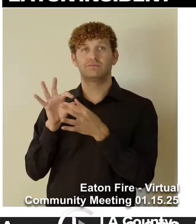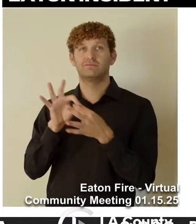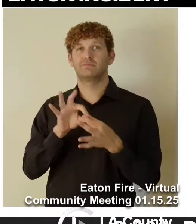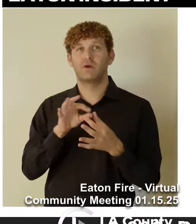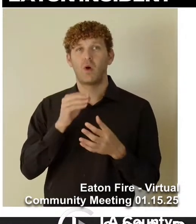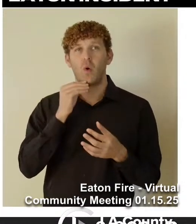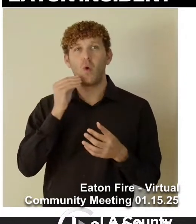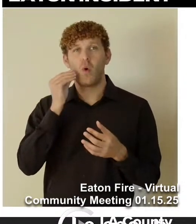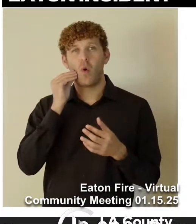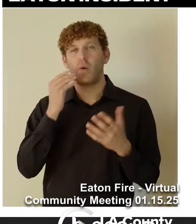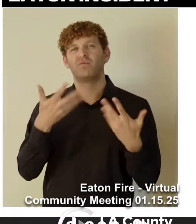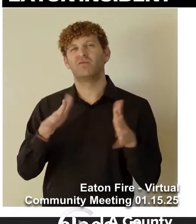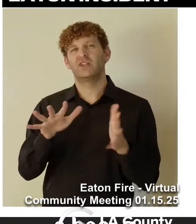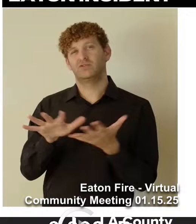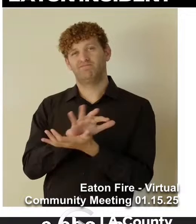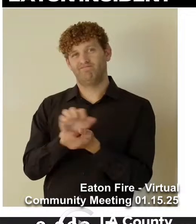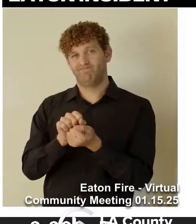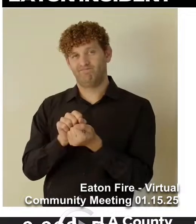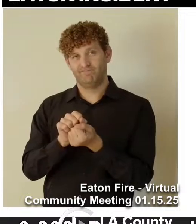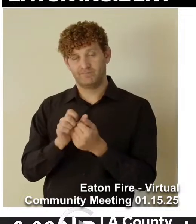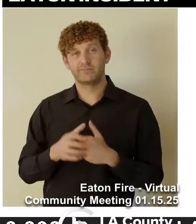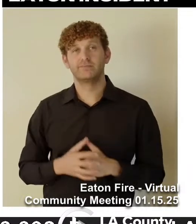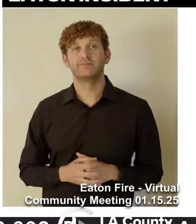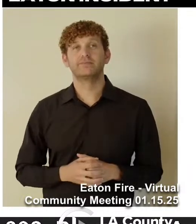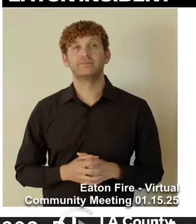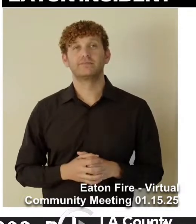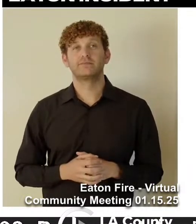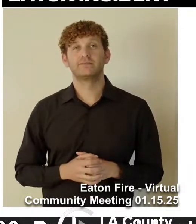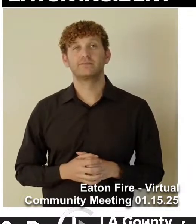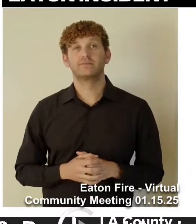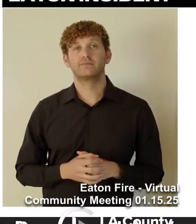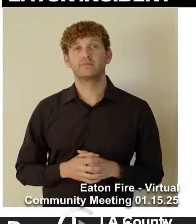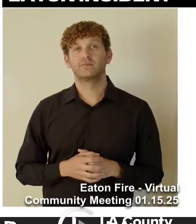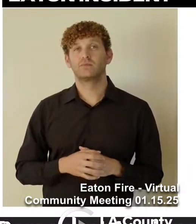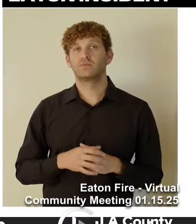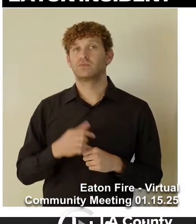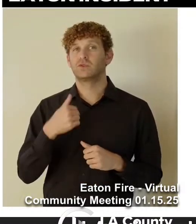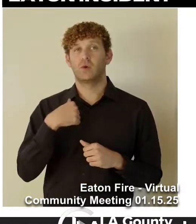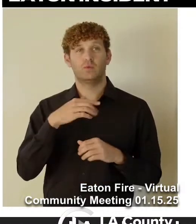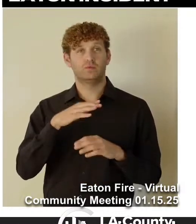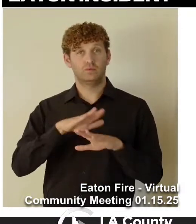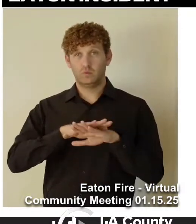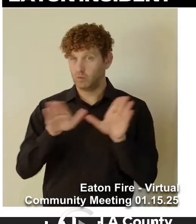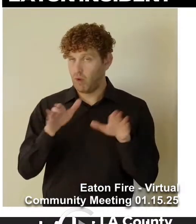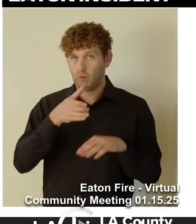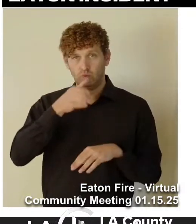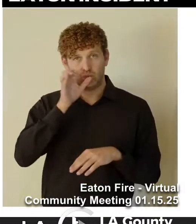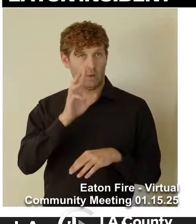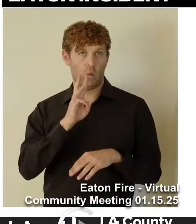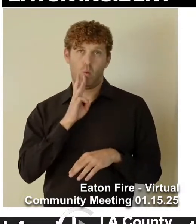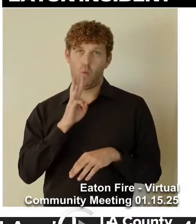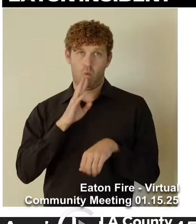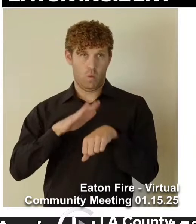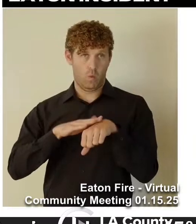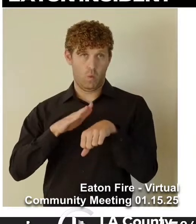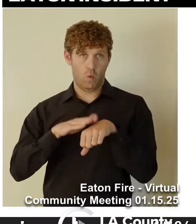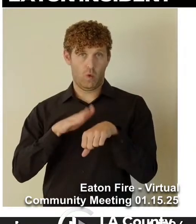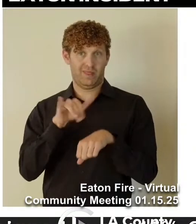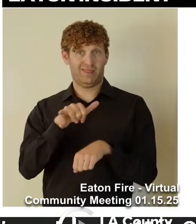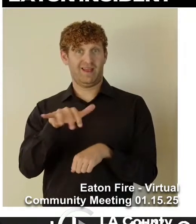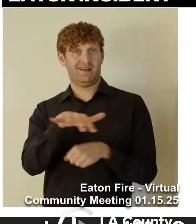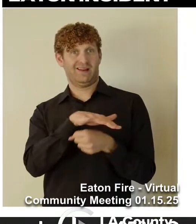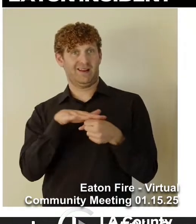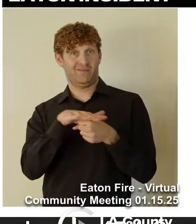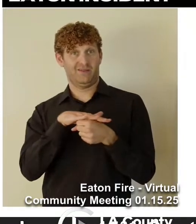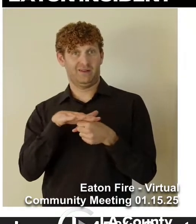lost. The 4 utilities have issued do not drink water alerts. Foothill and the retail agency's current focus is